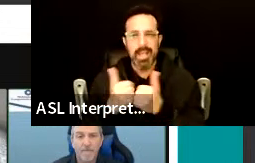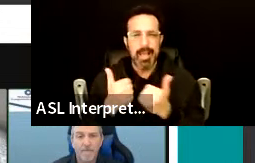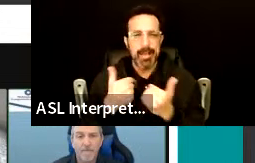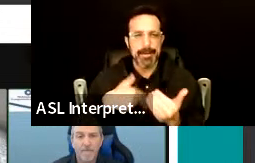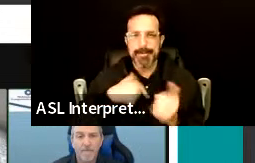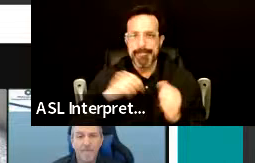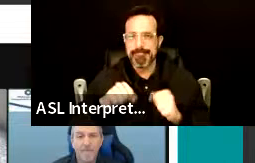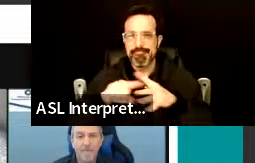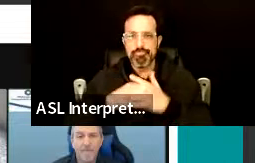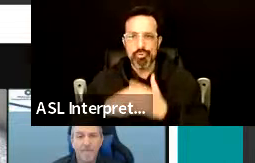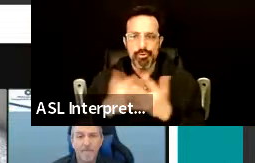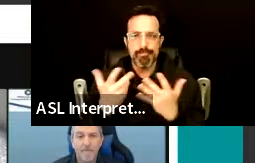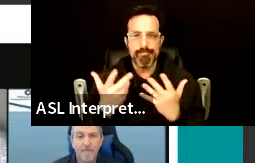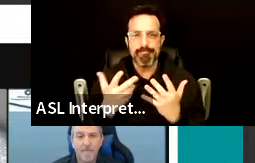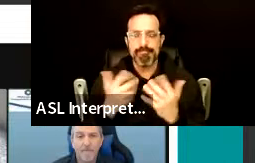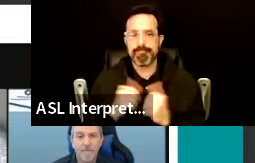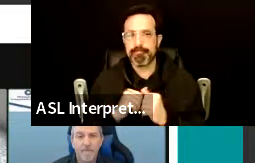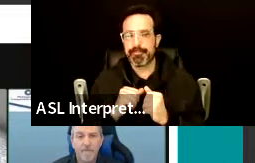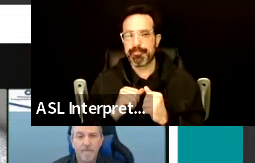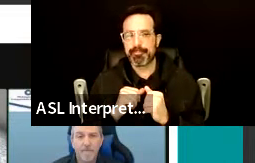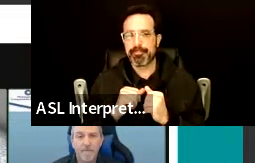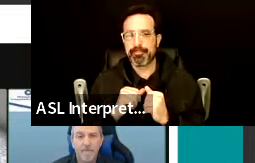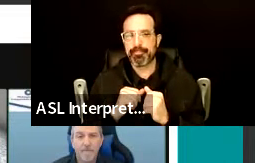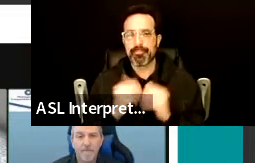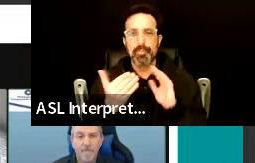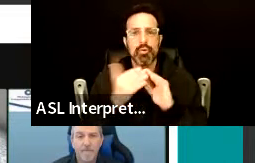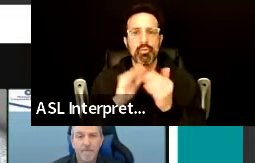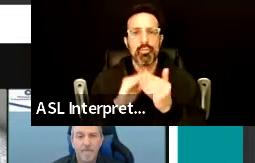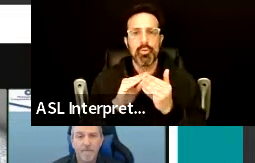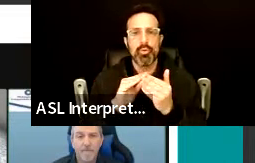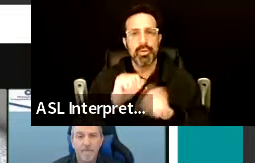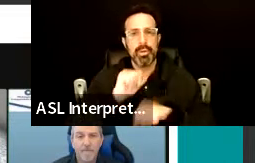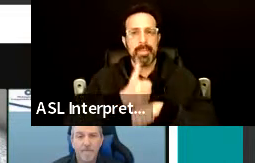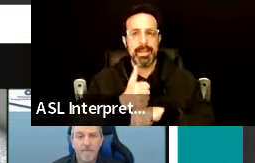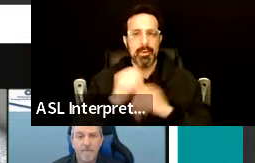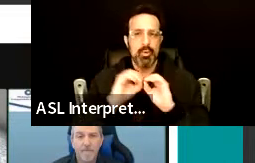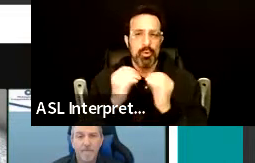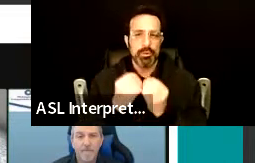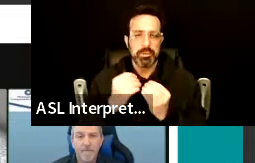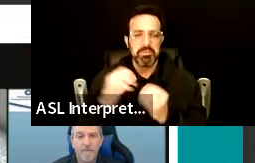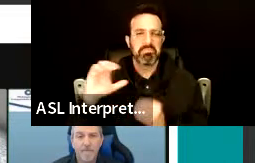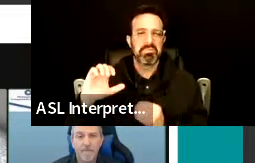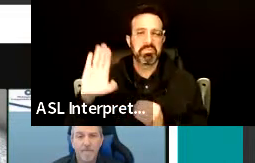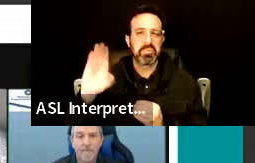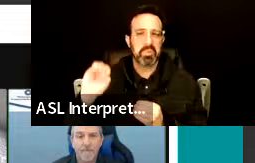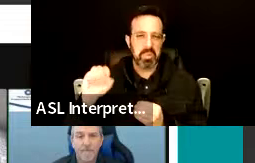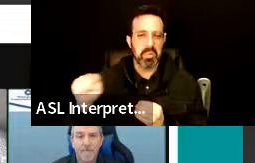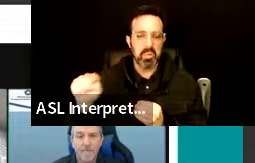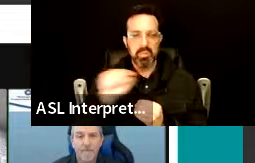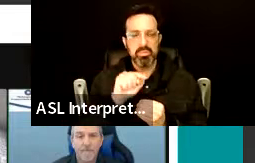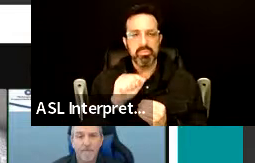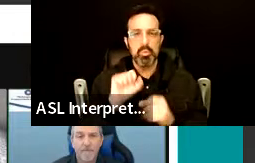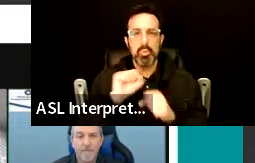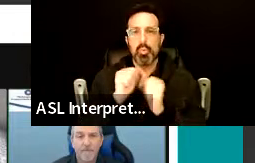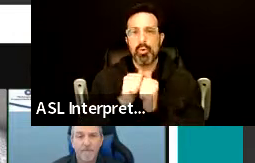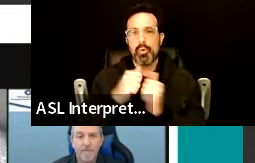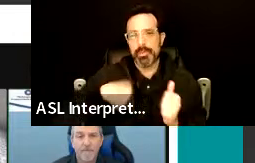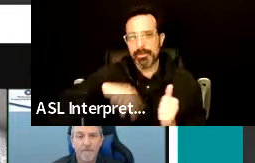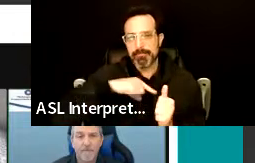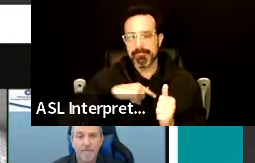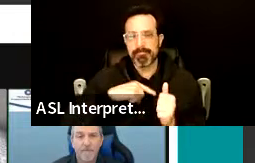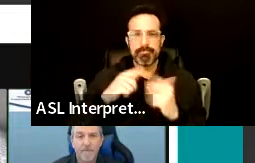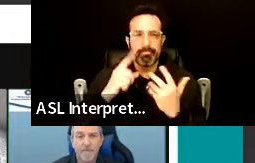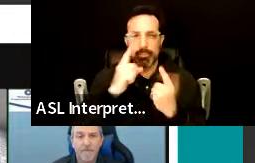start having community-based organizations work with us to